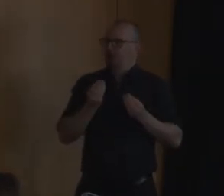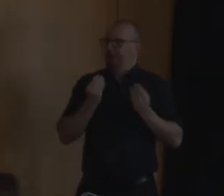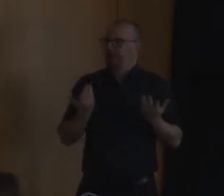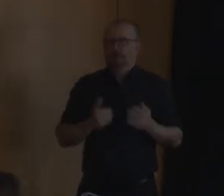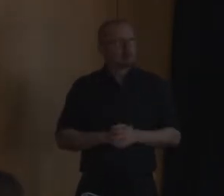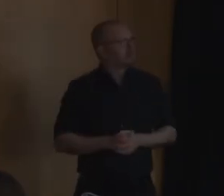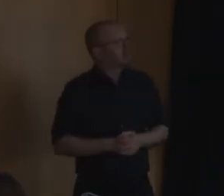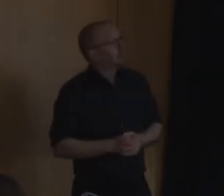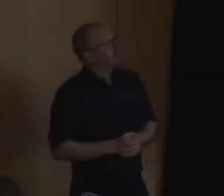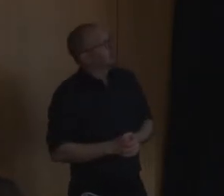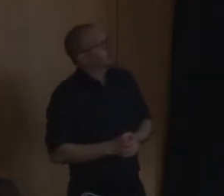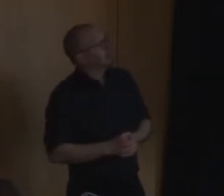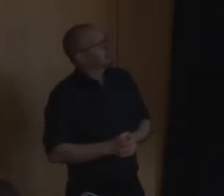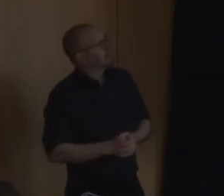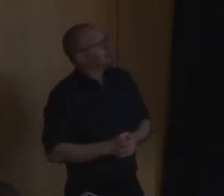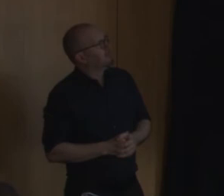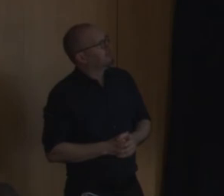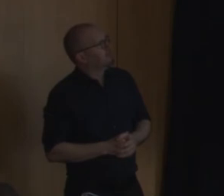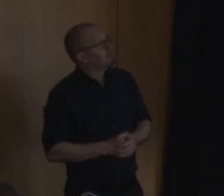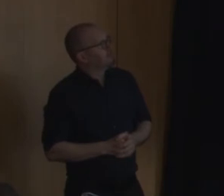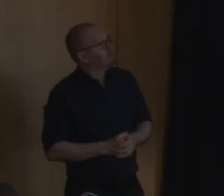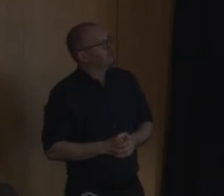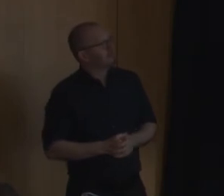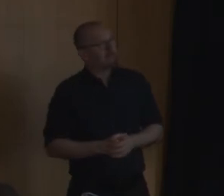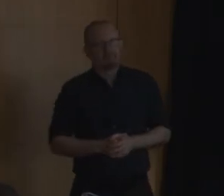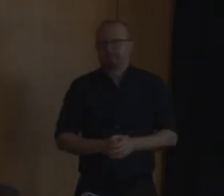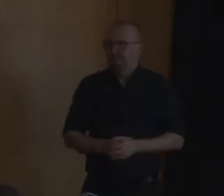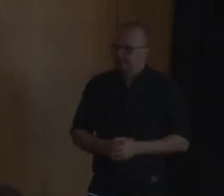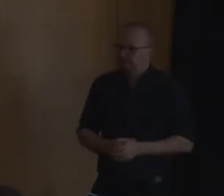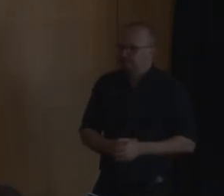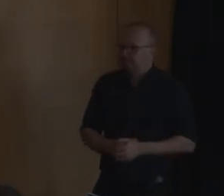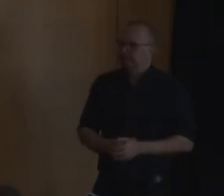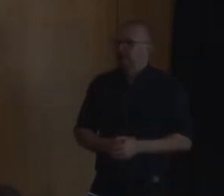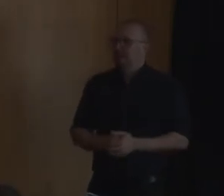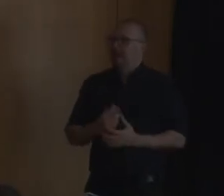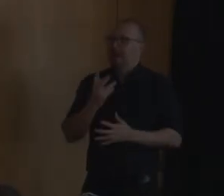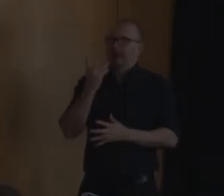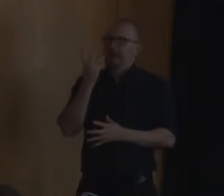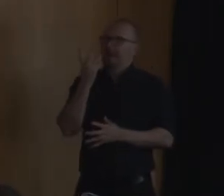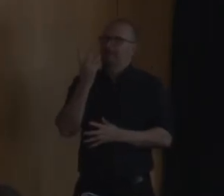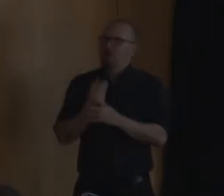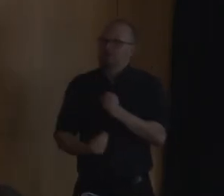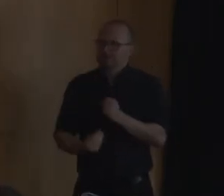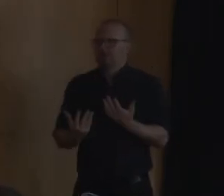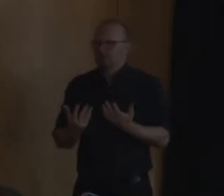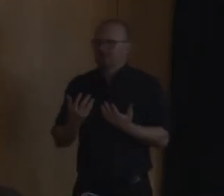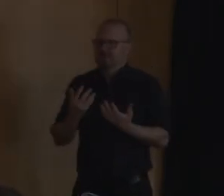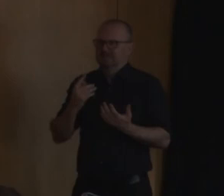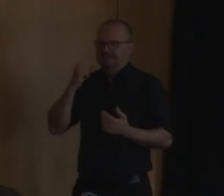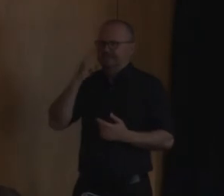Unforgettable. The senses, of course, have a strong connection to the fifth principle, immersion, taking people on a